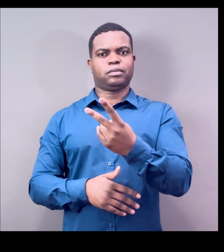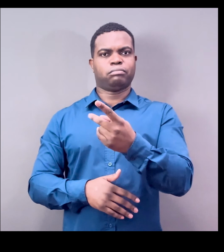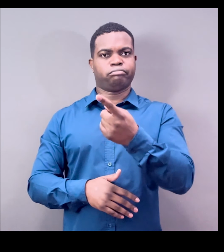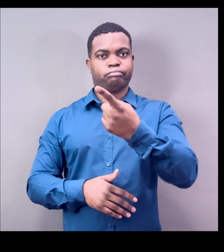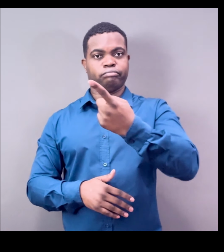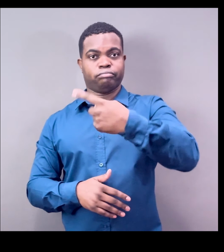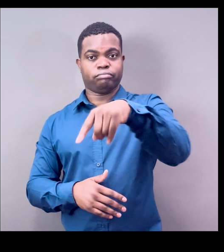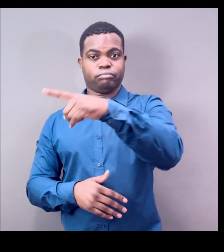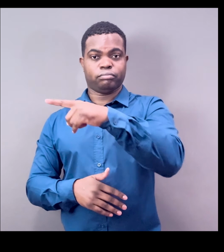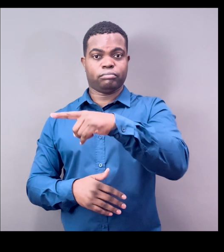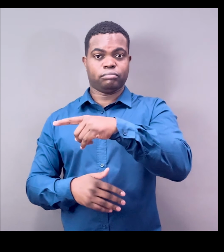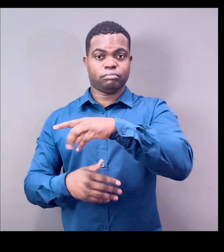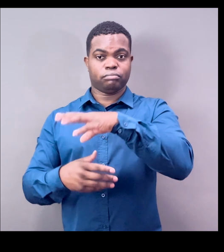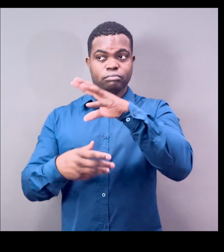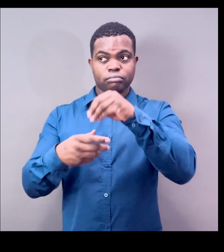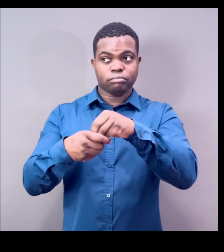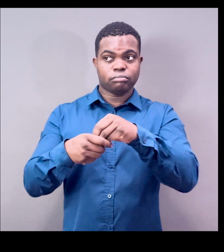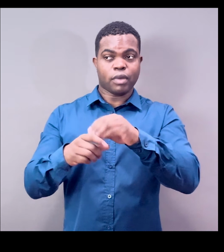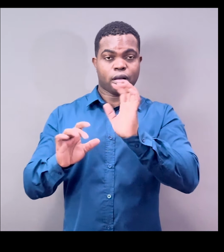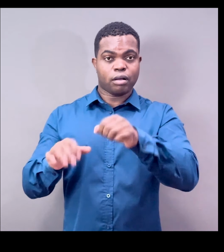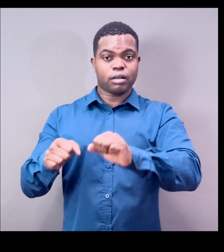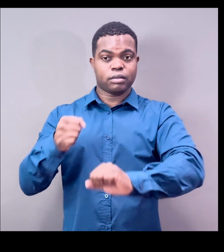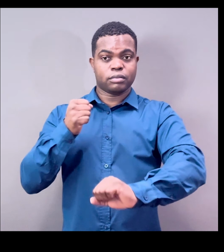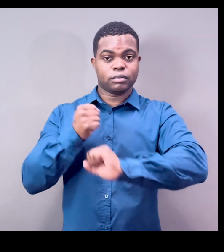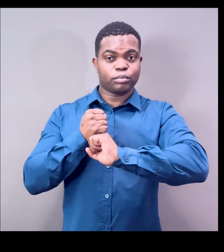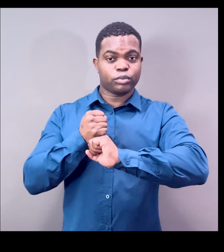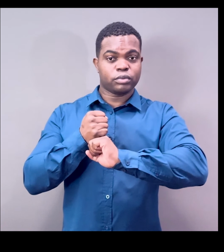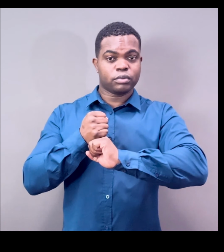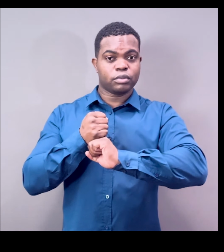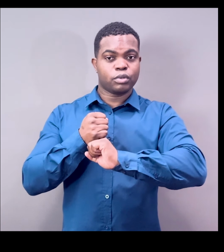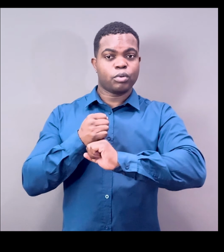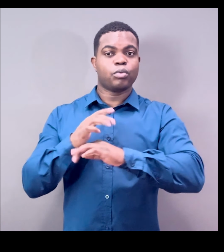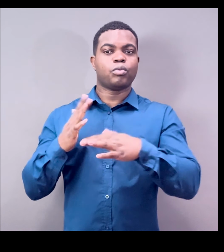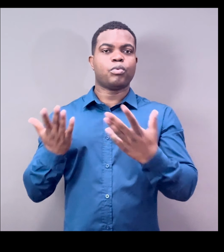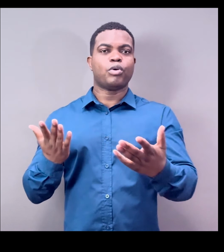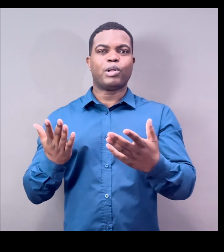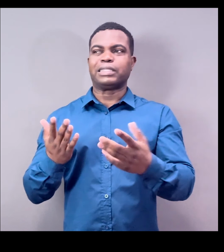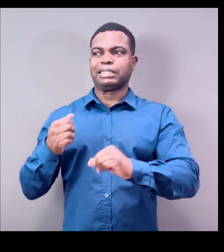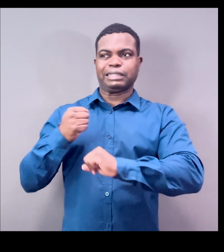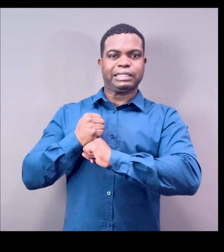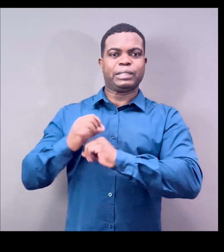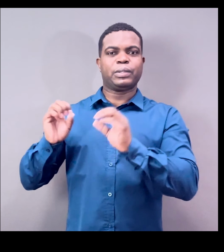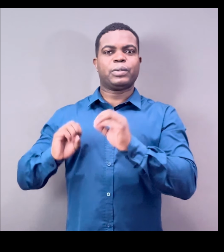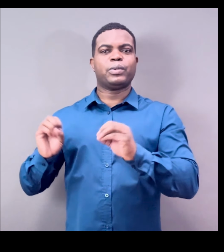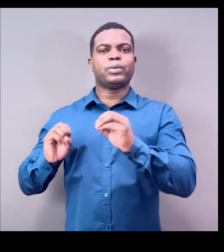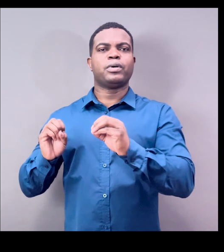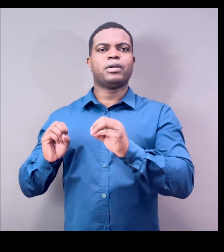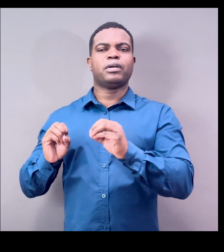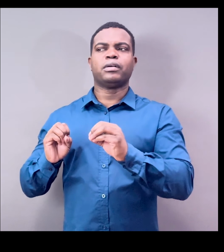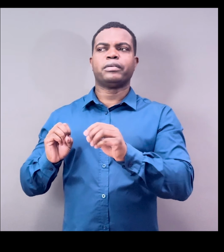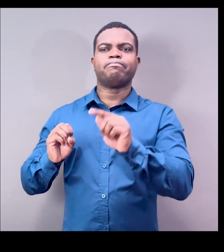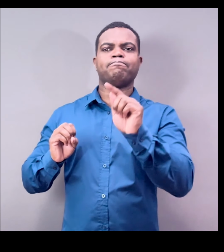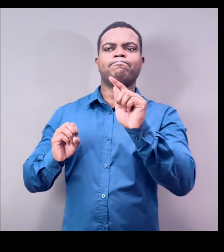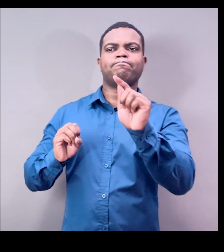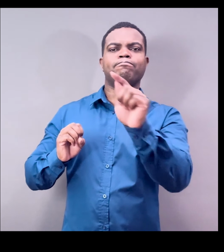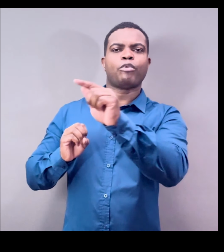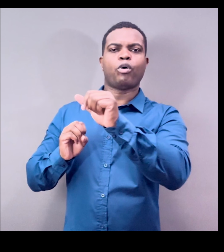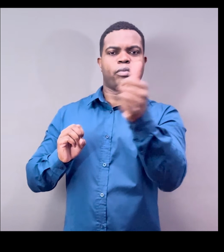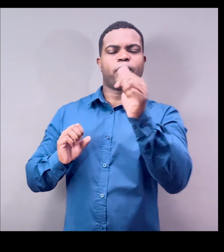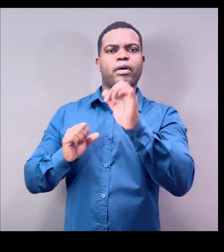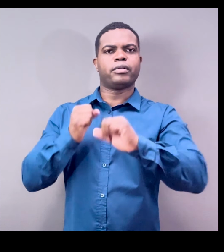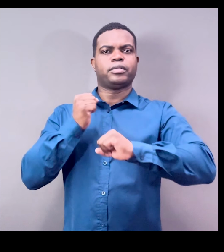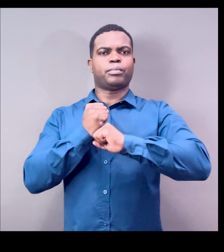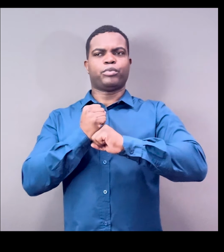if you get the buy-in or if you don't get the buy-in of this particular stakeholder, how will it